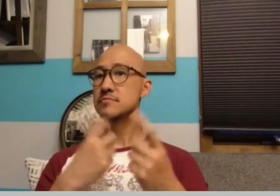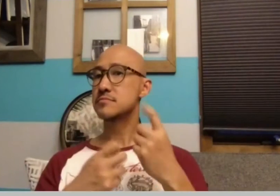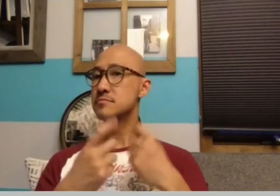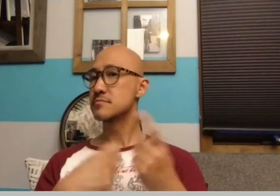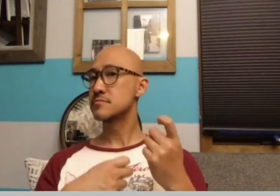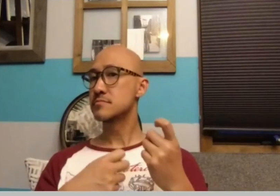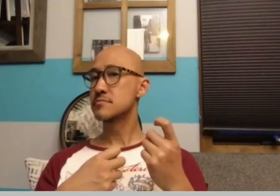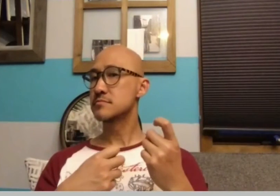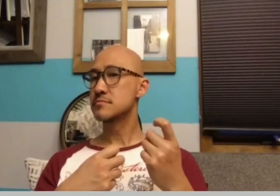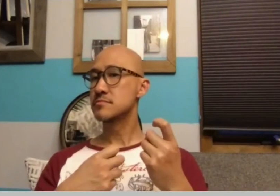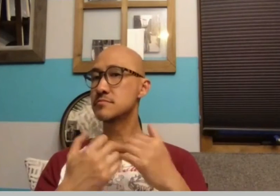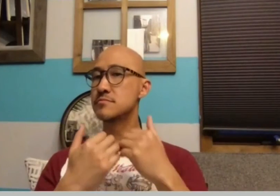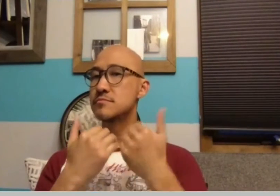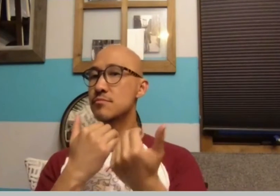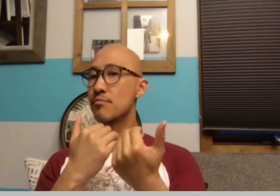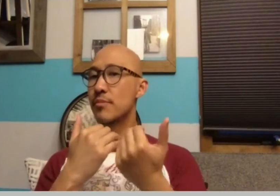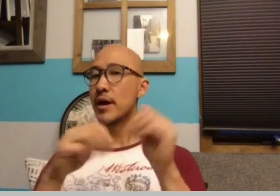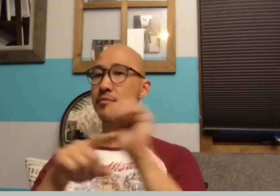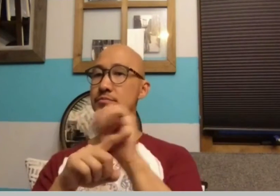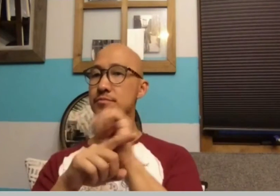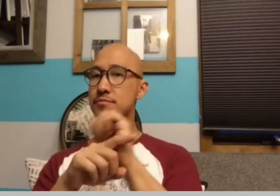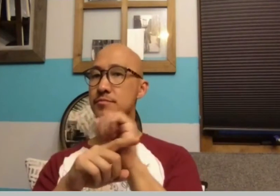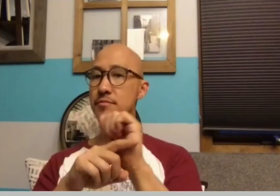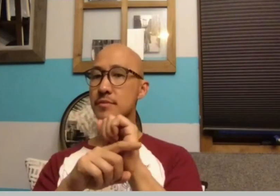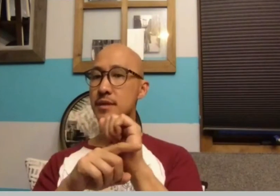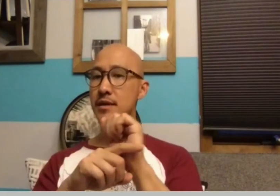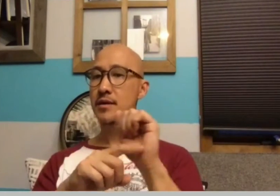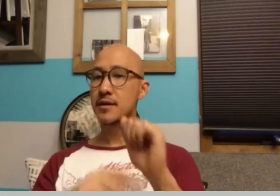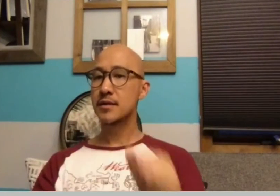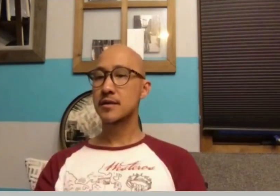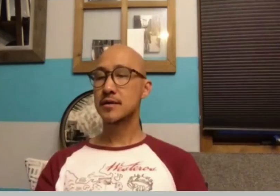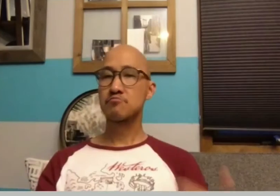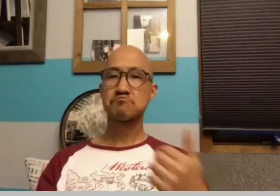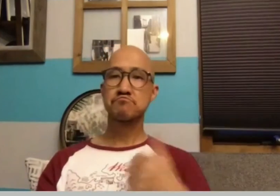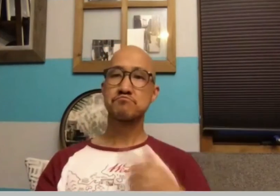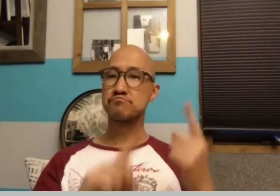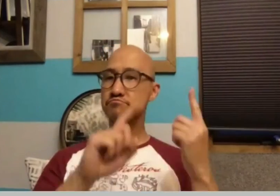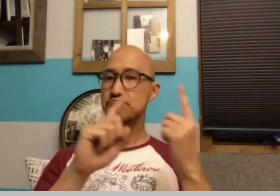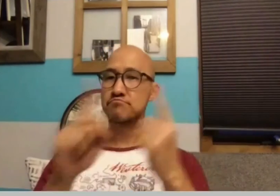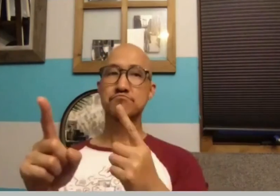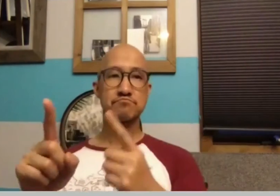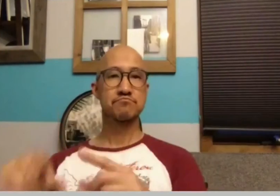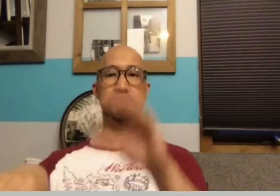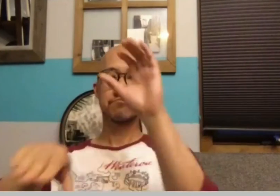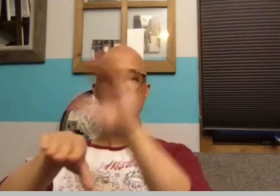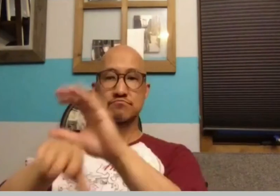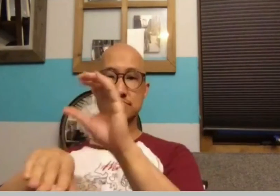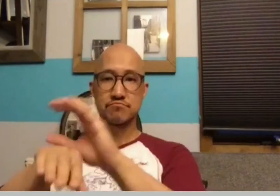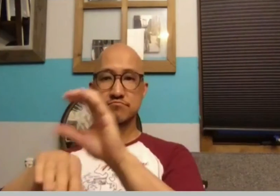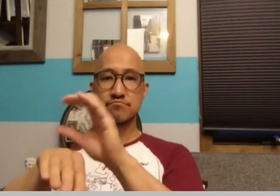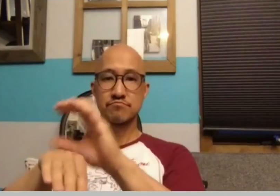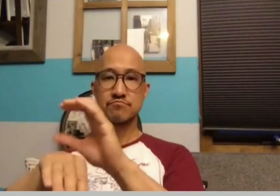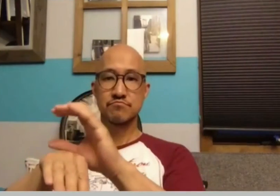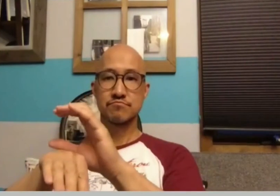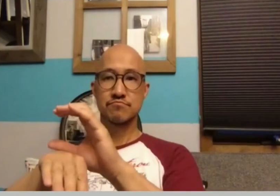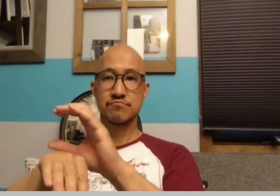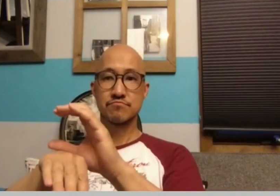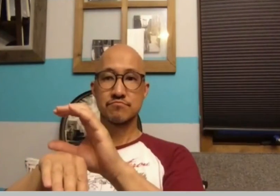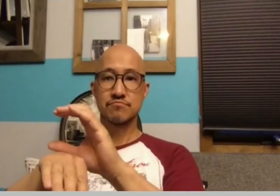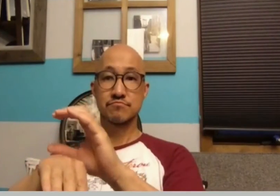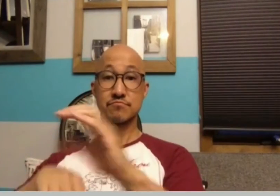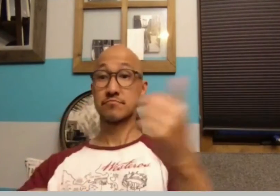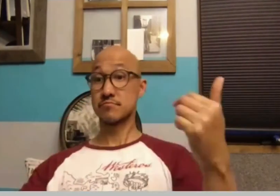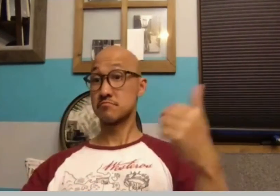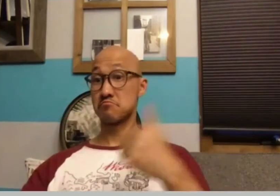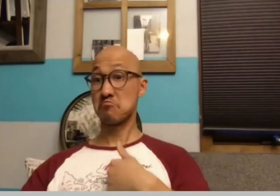me? Do I go to church? I go to church every Sunday. I'm even physically there during COVID and I'm praising the Lord,